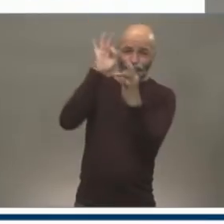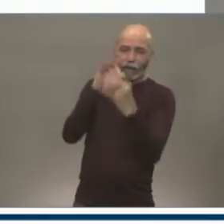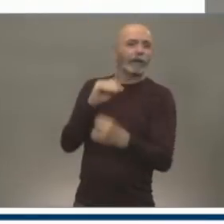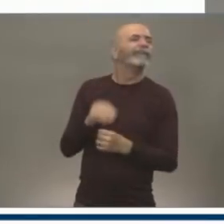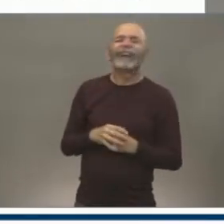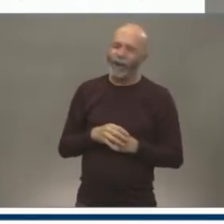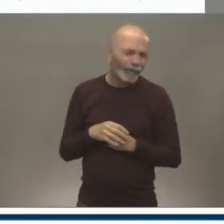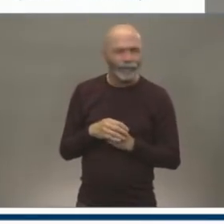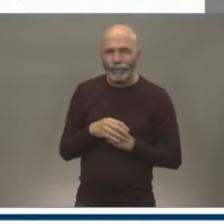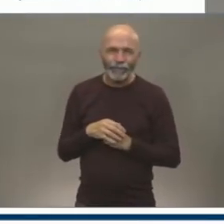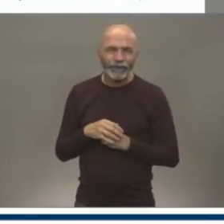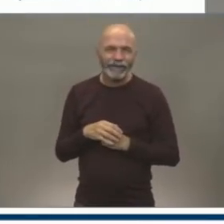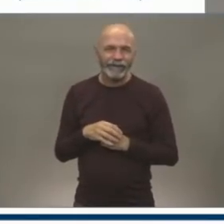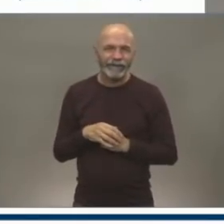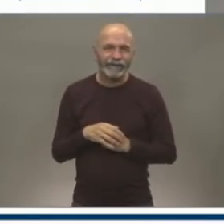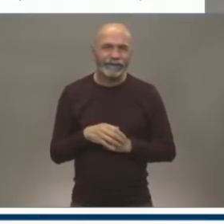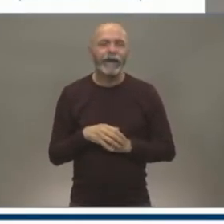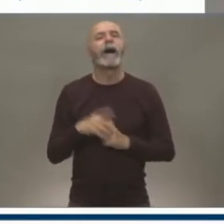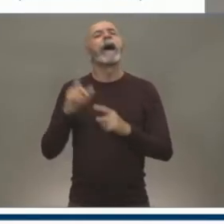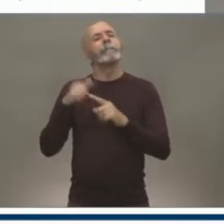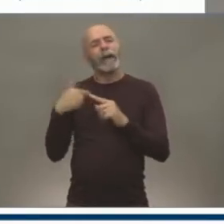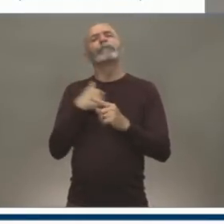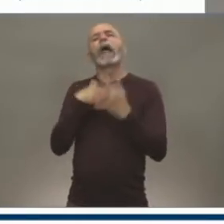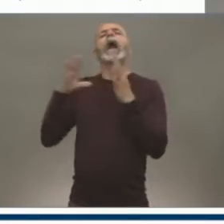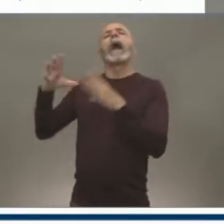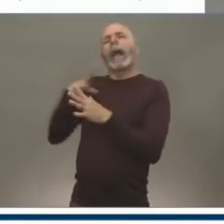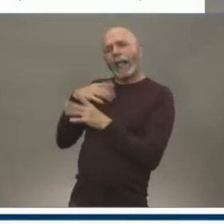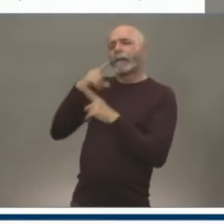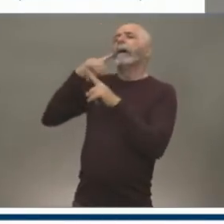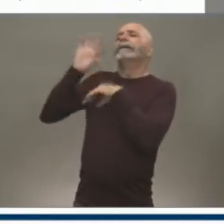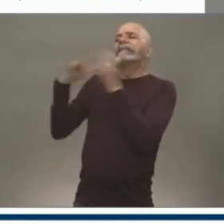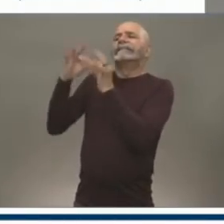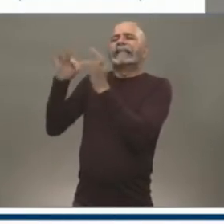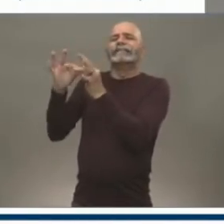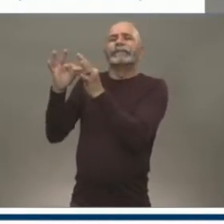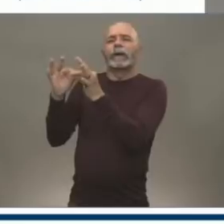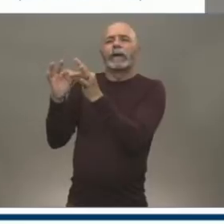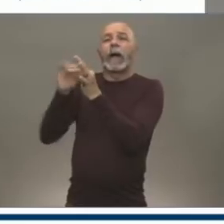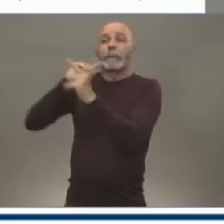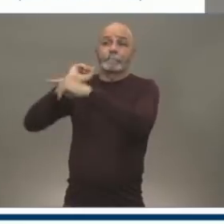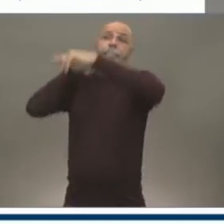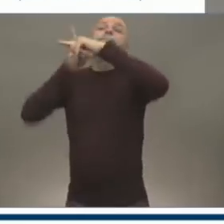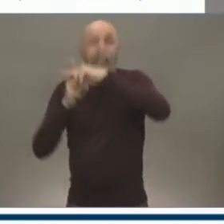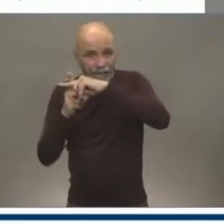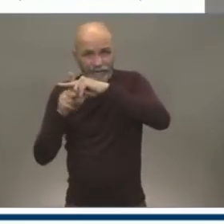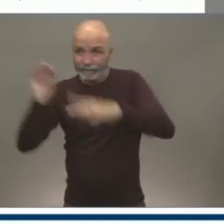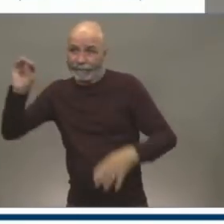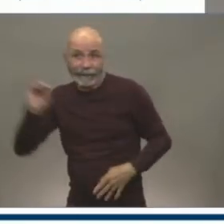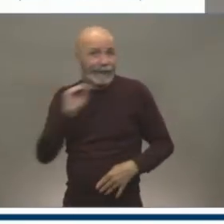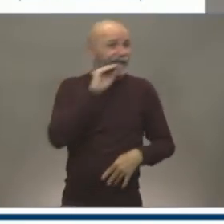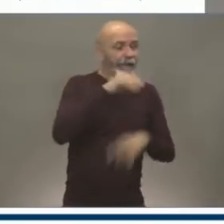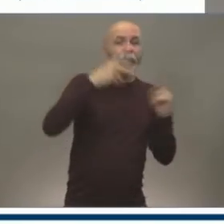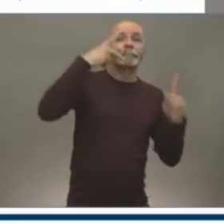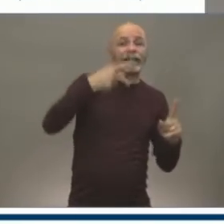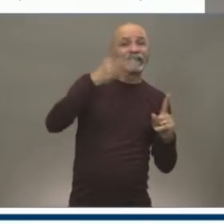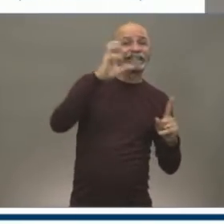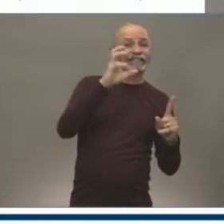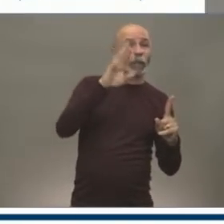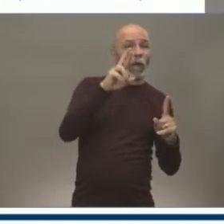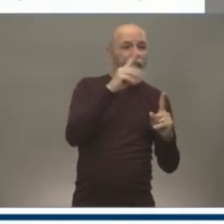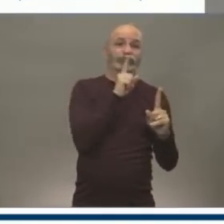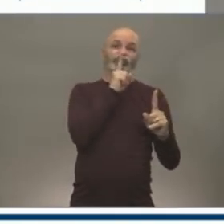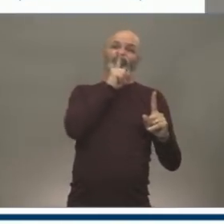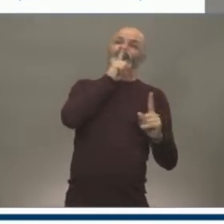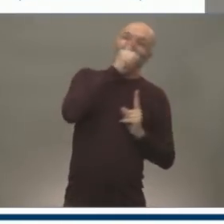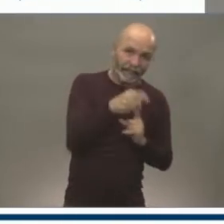now, using that in combination with other testing streams that use the more accurate PCR, you put those